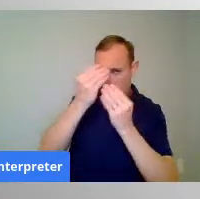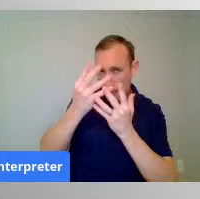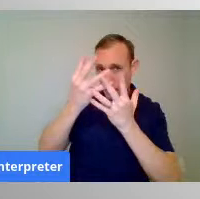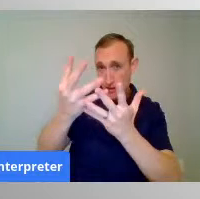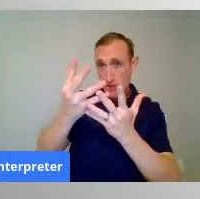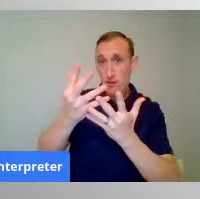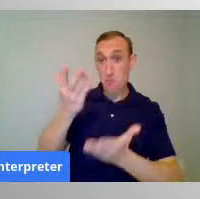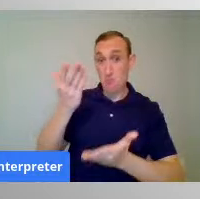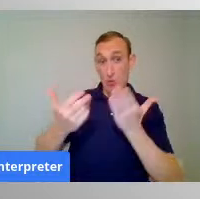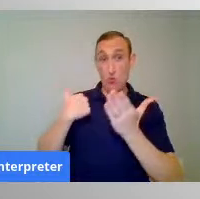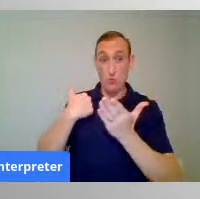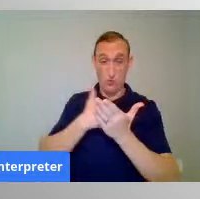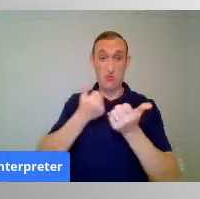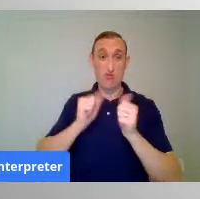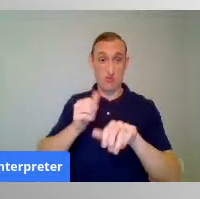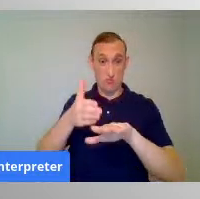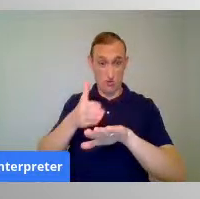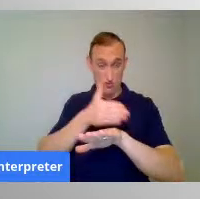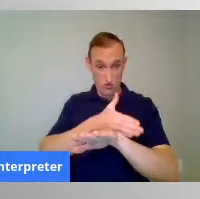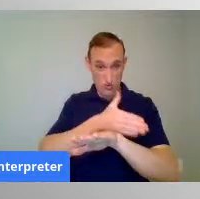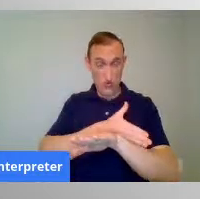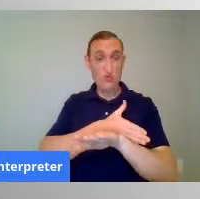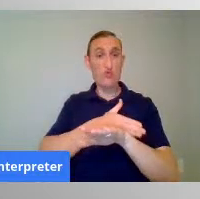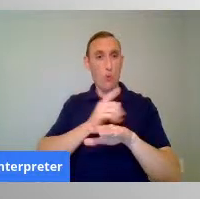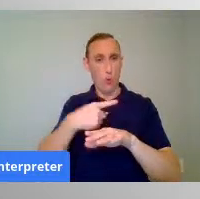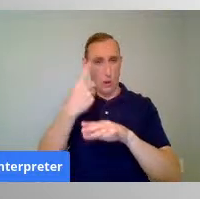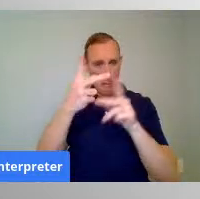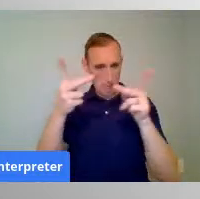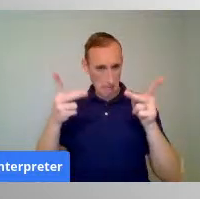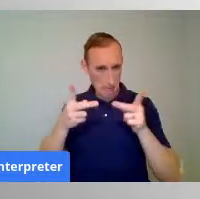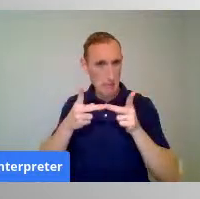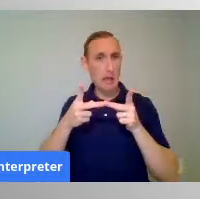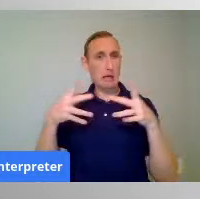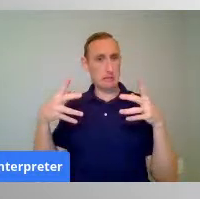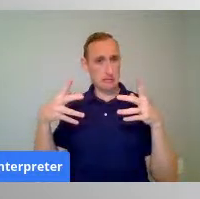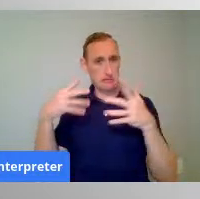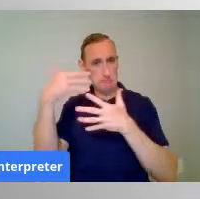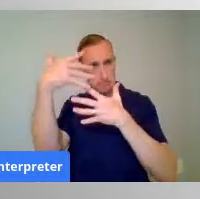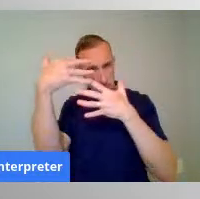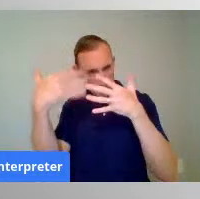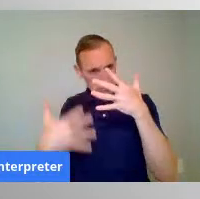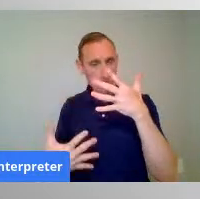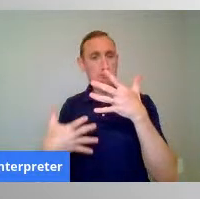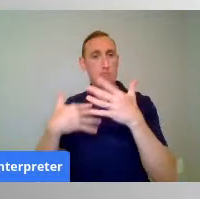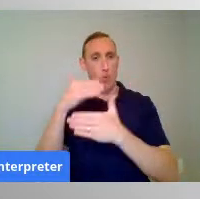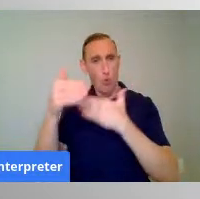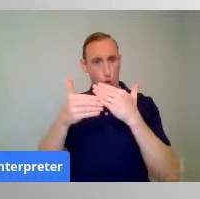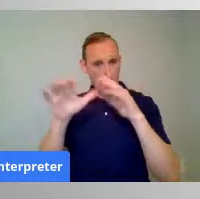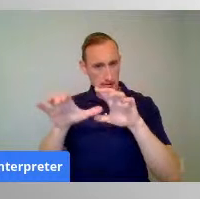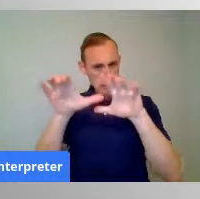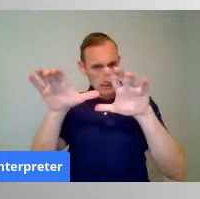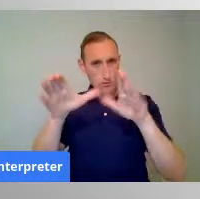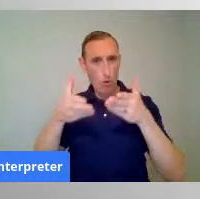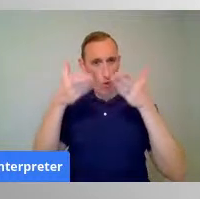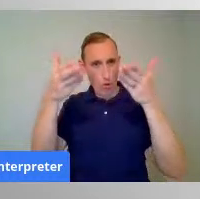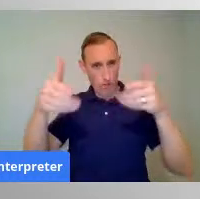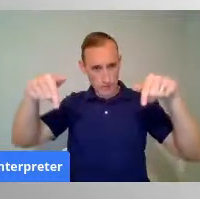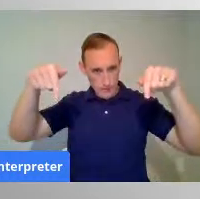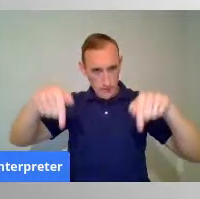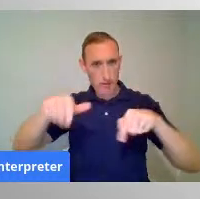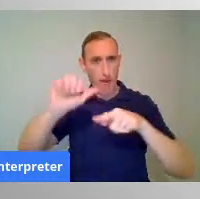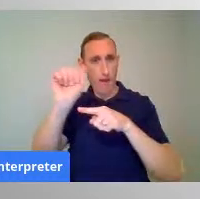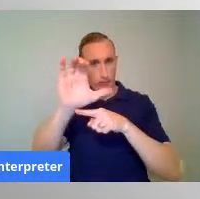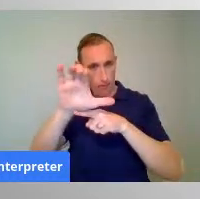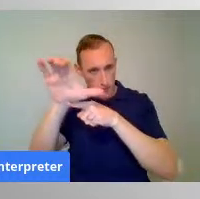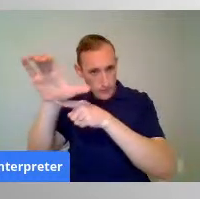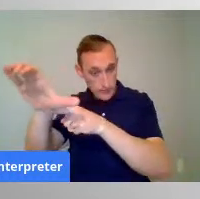these activities, but to have some sort of consolidated guide to all of these, because it takes a lot of know-how